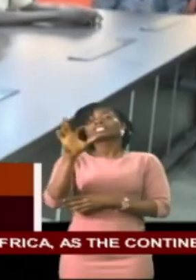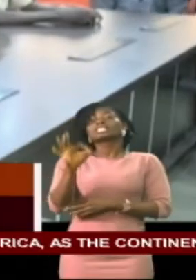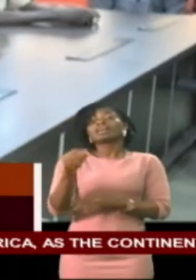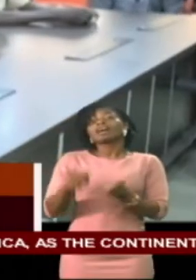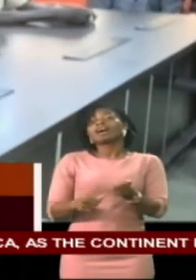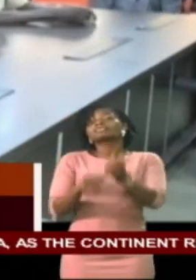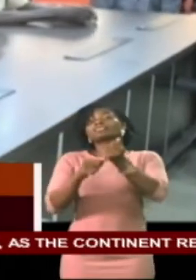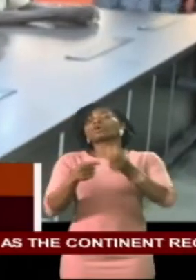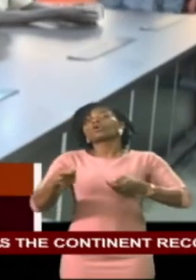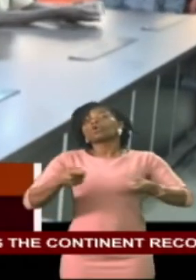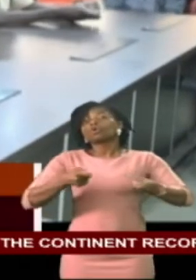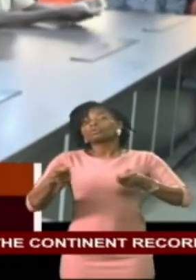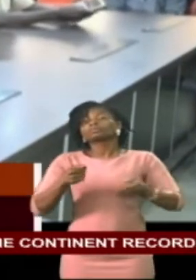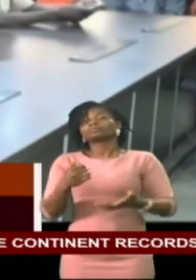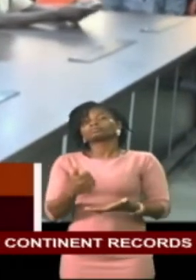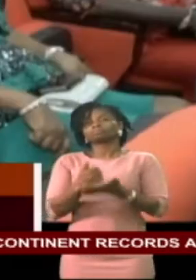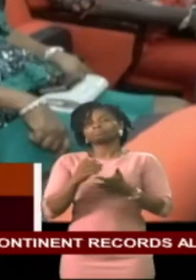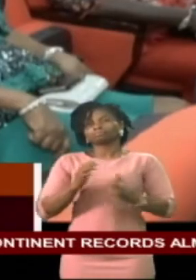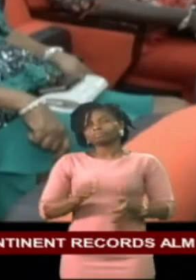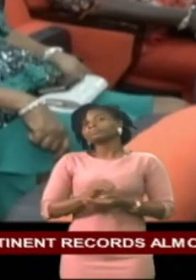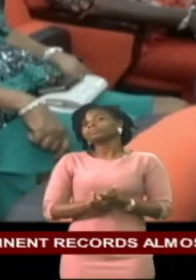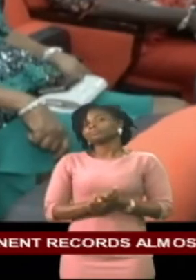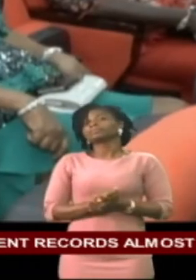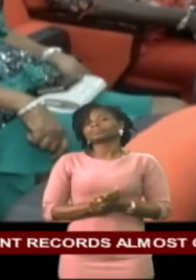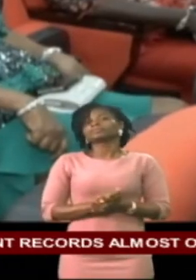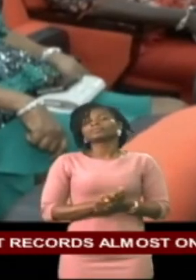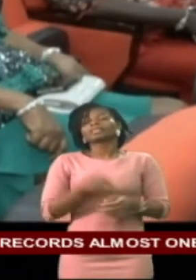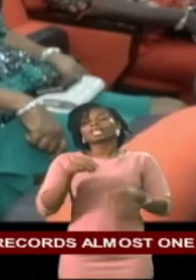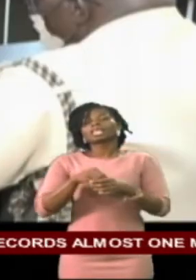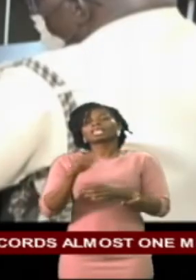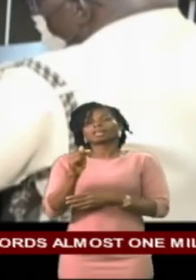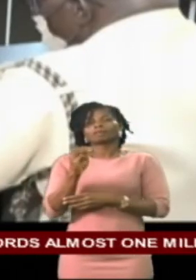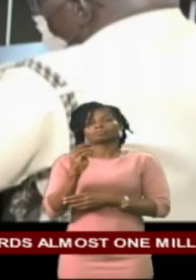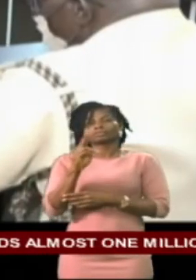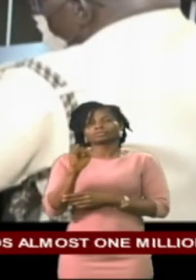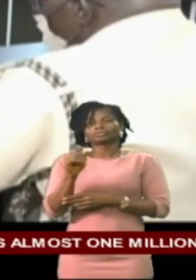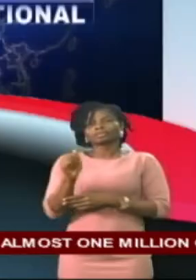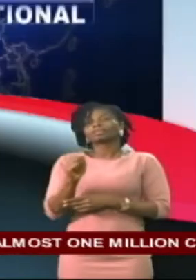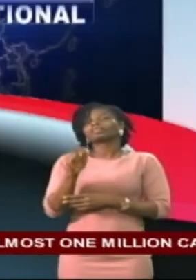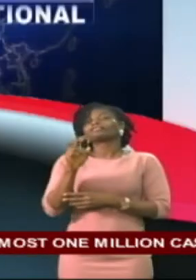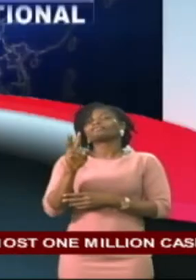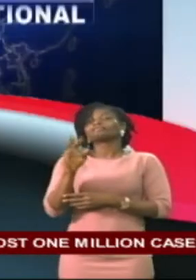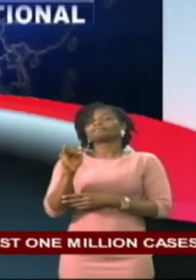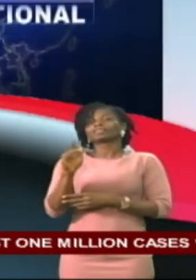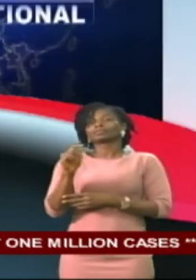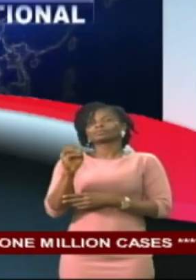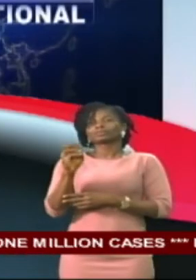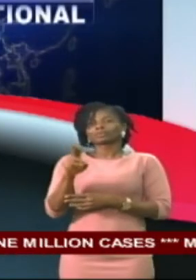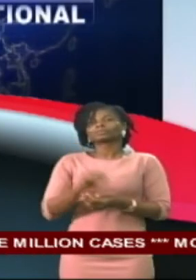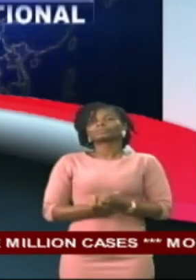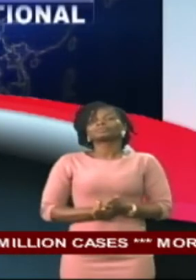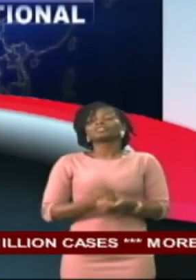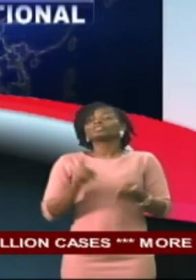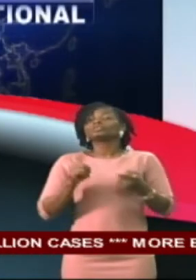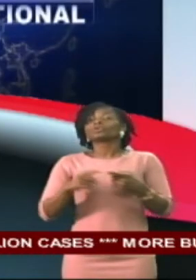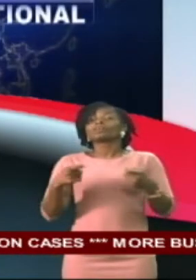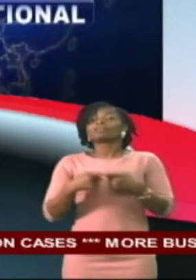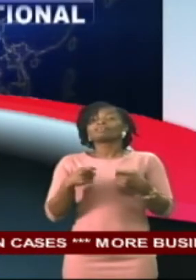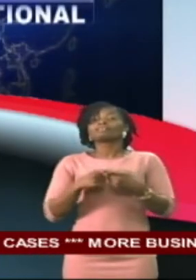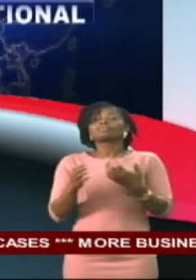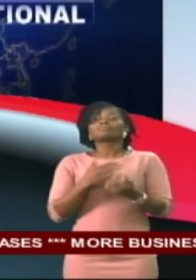general and 71 controllers. In Abuja, Victor Azu, NTA News. To electoral matters,